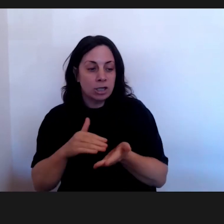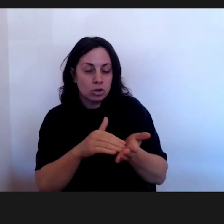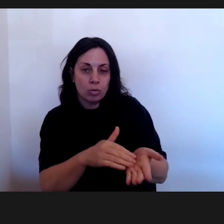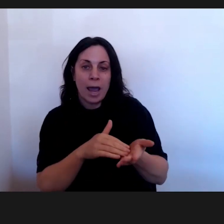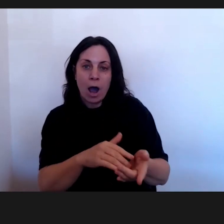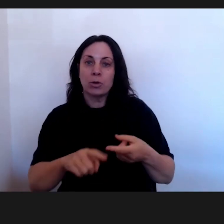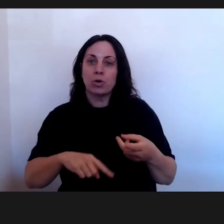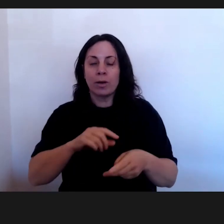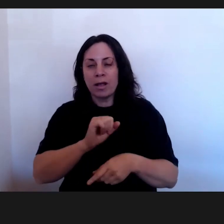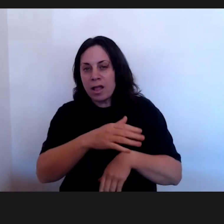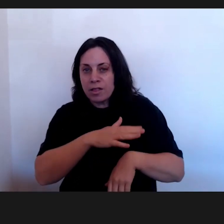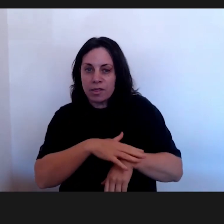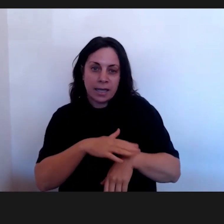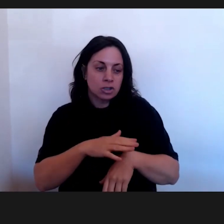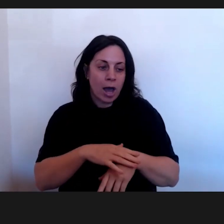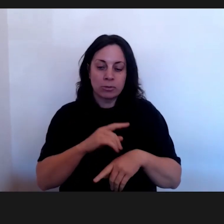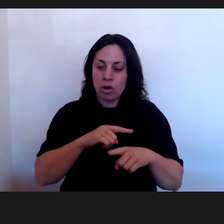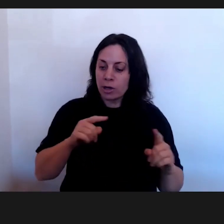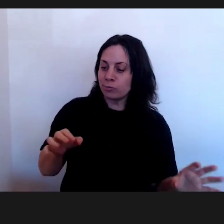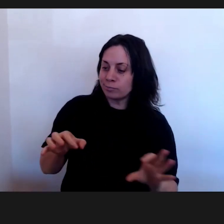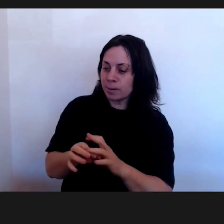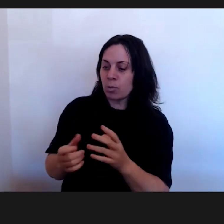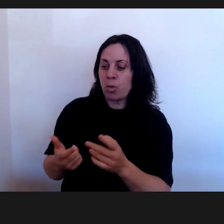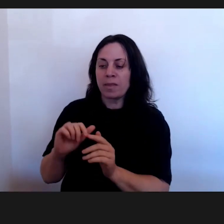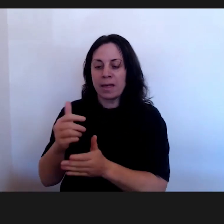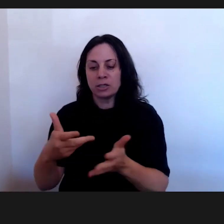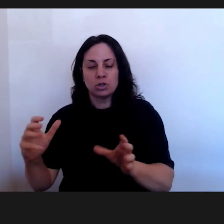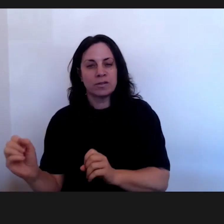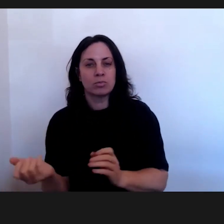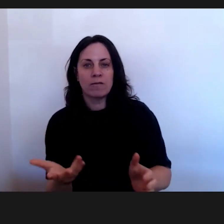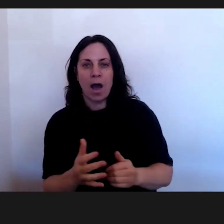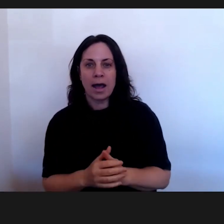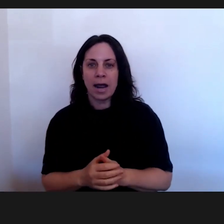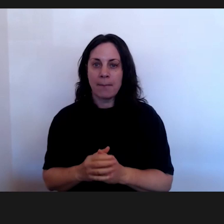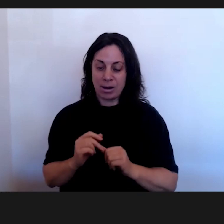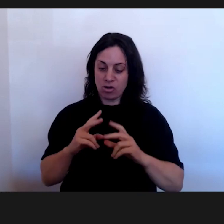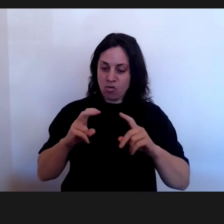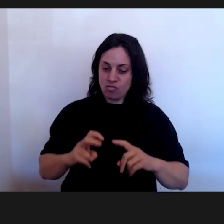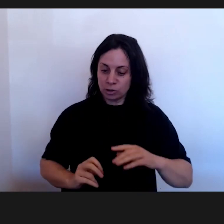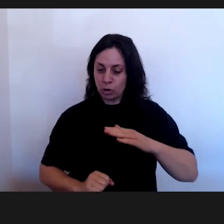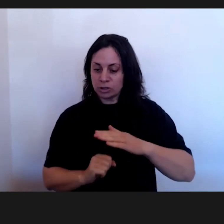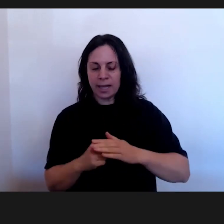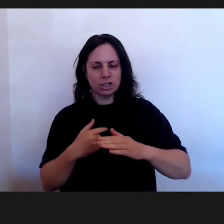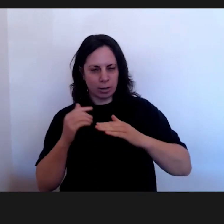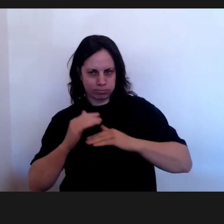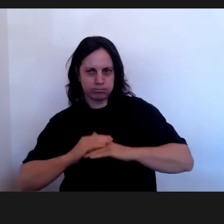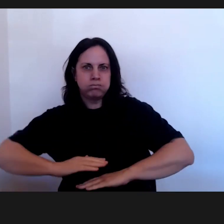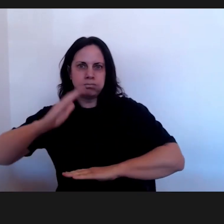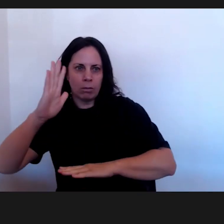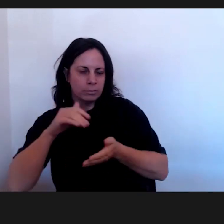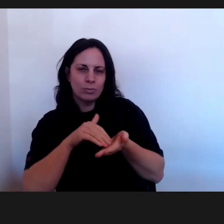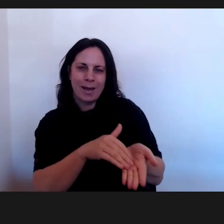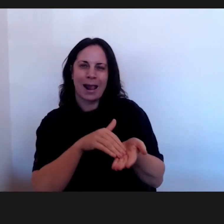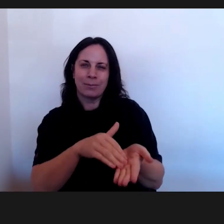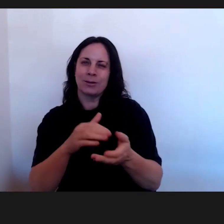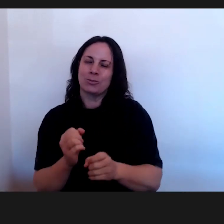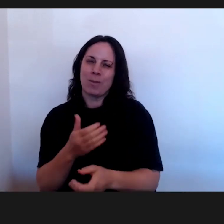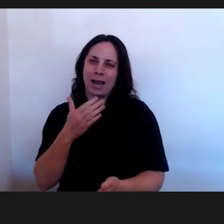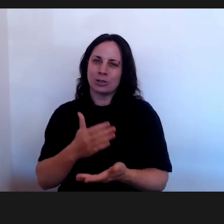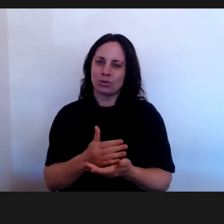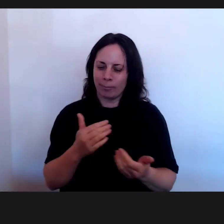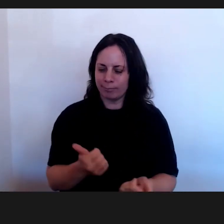other service providers, and went beyond and above that research to make sure the people had all resources